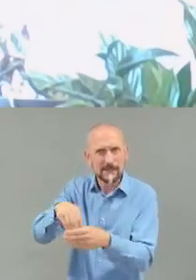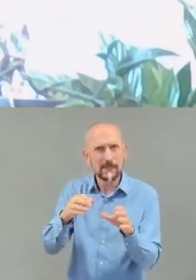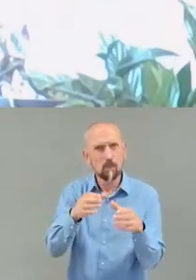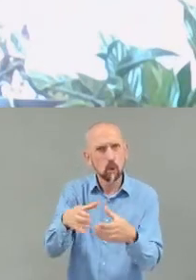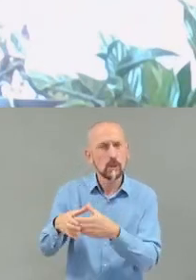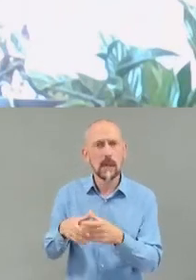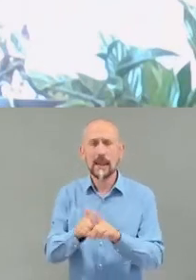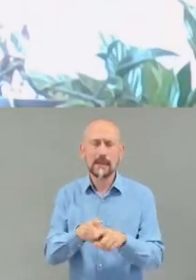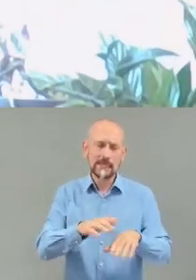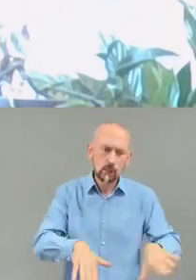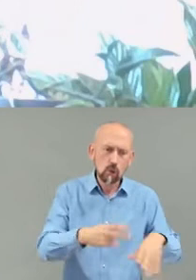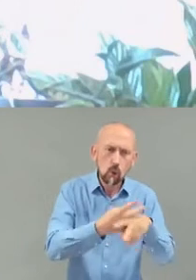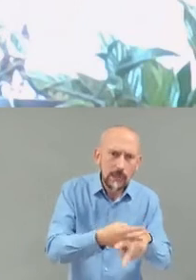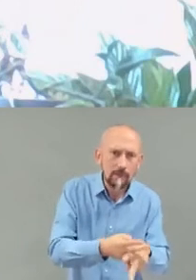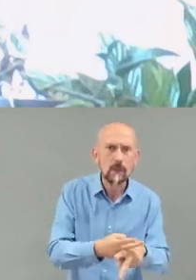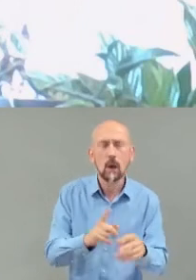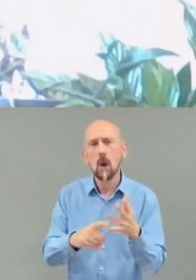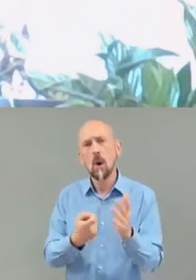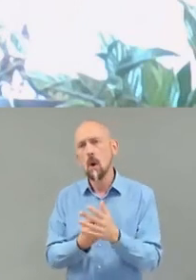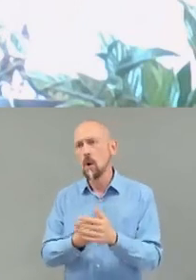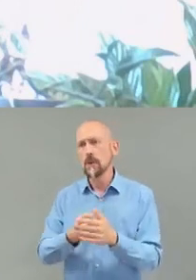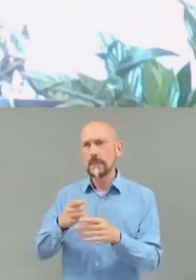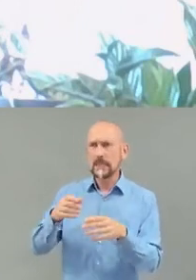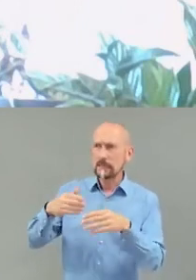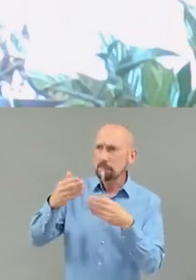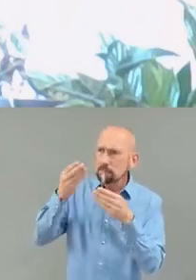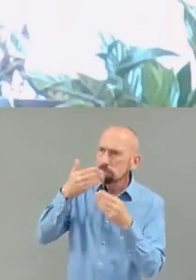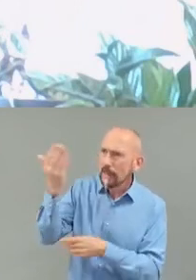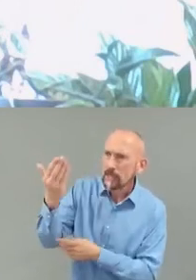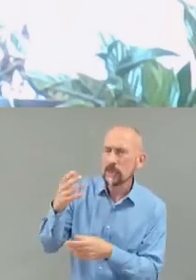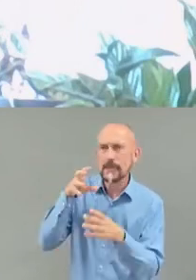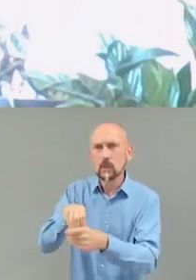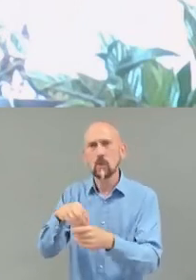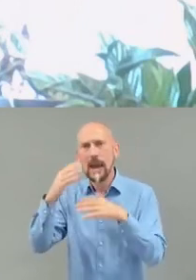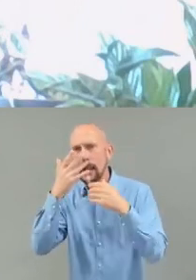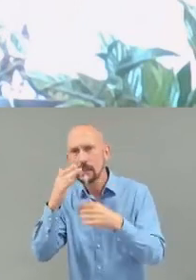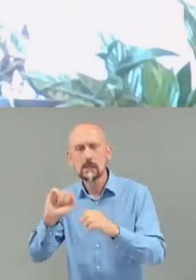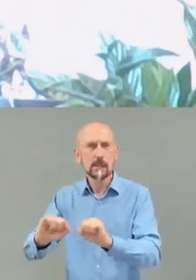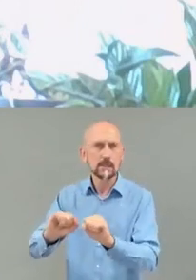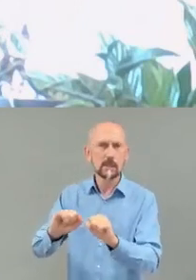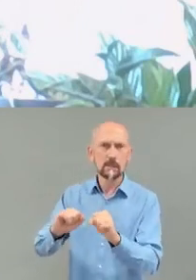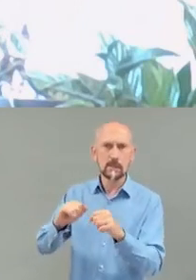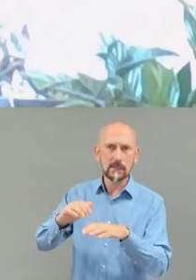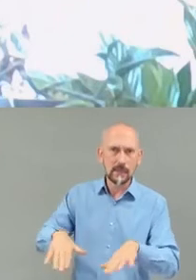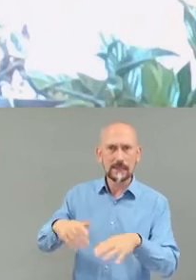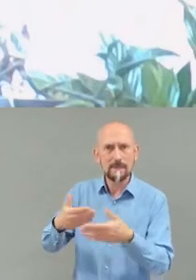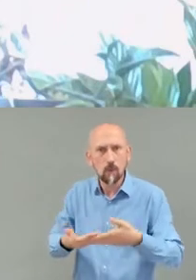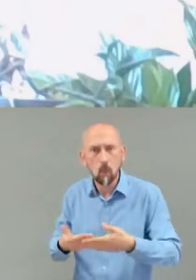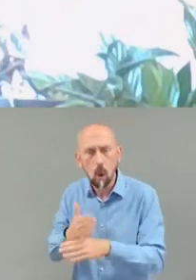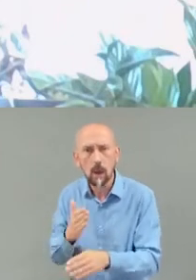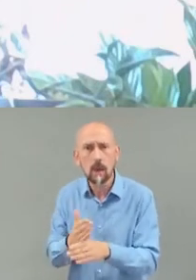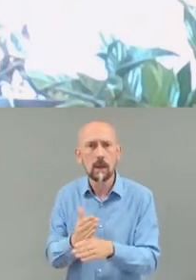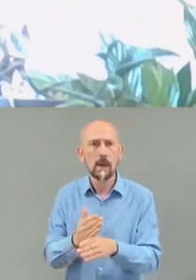workshops on adolescent and parent and infant work, and really engaging with the reality that most of our theory and